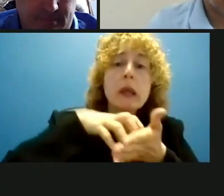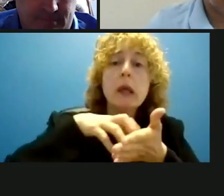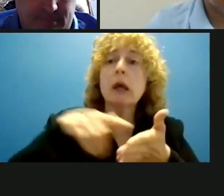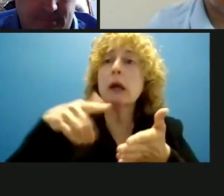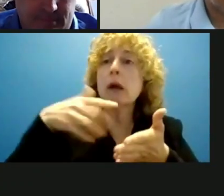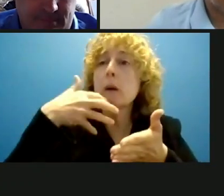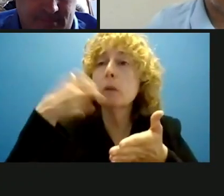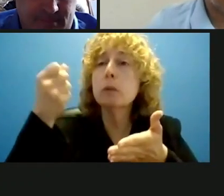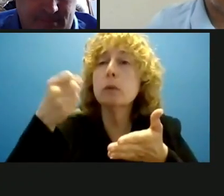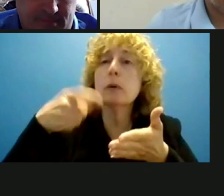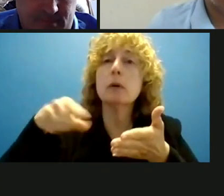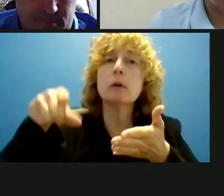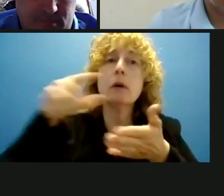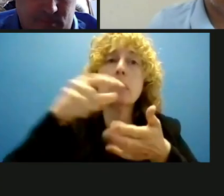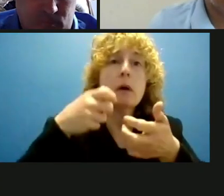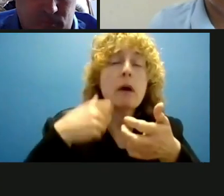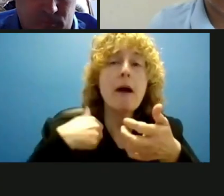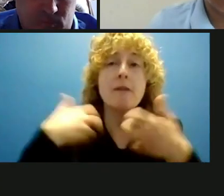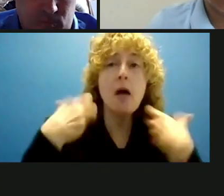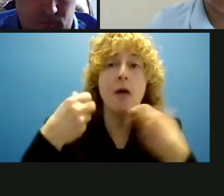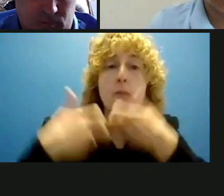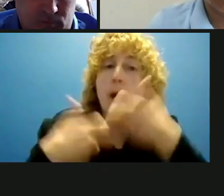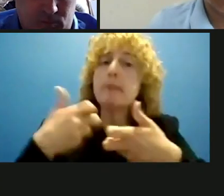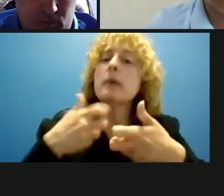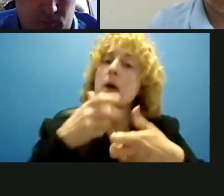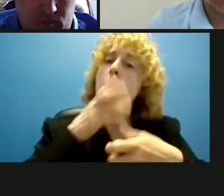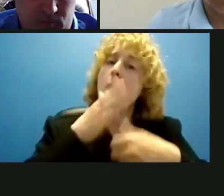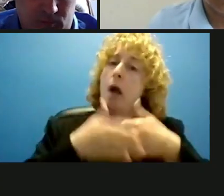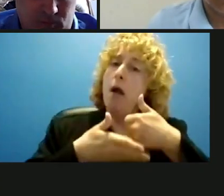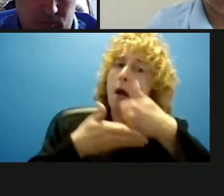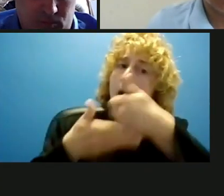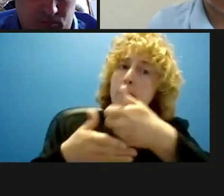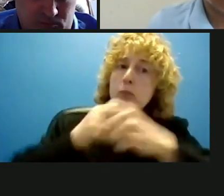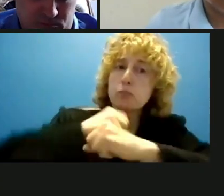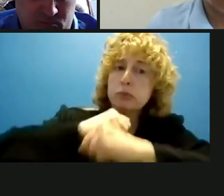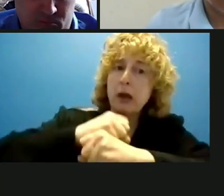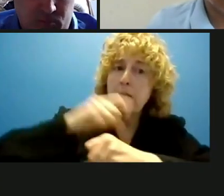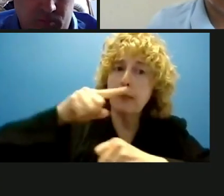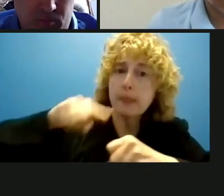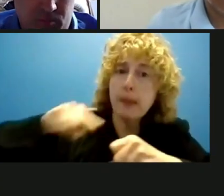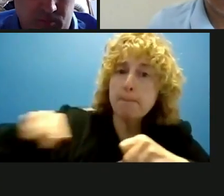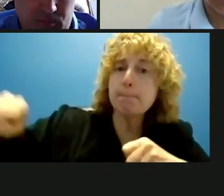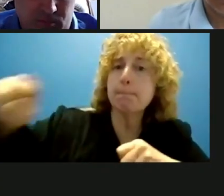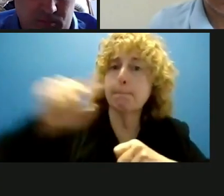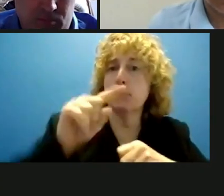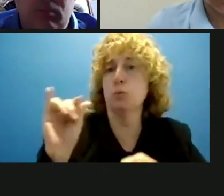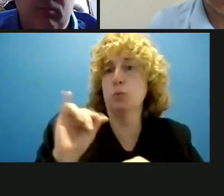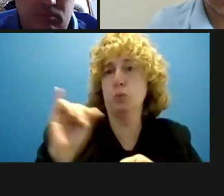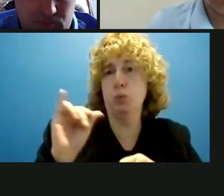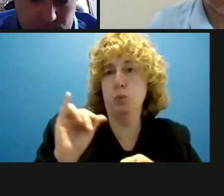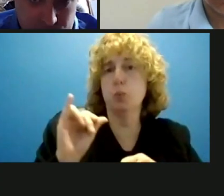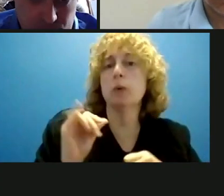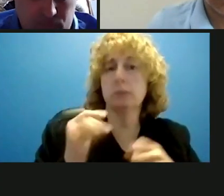of their immune system. So I think that that's an important message to send to people.